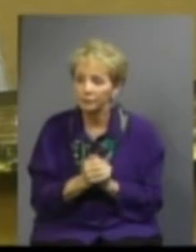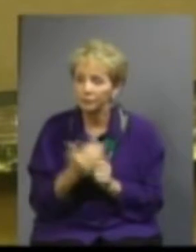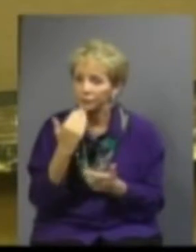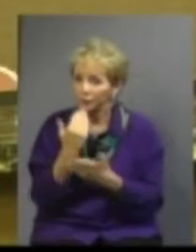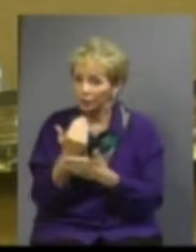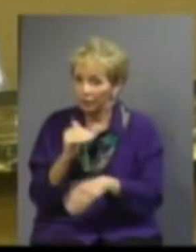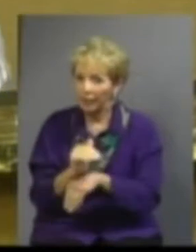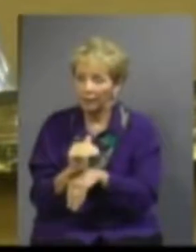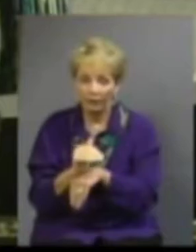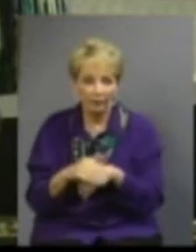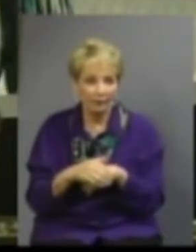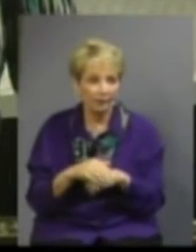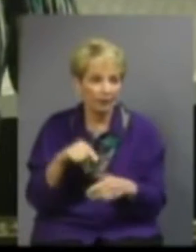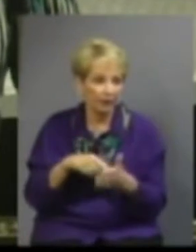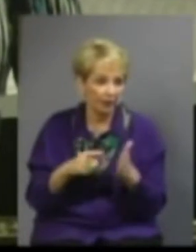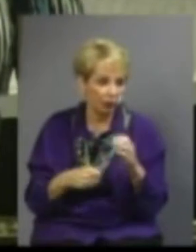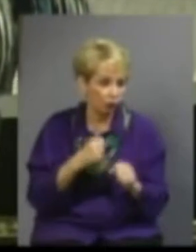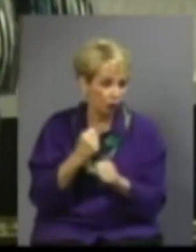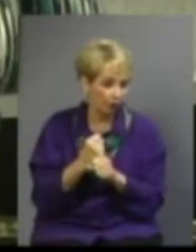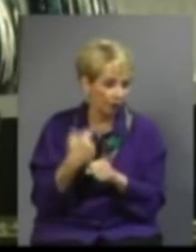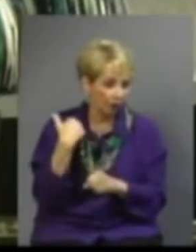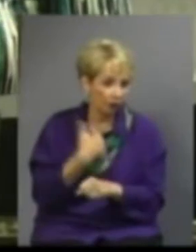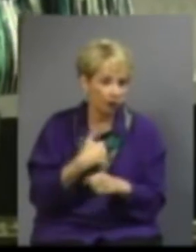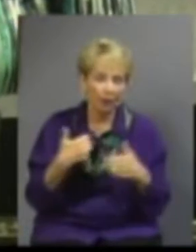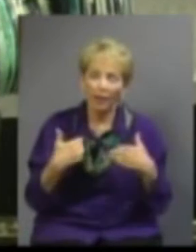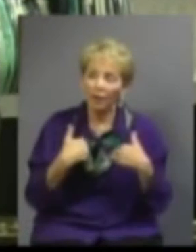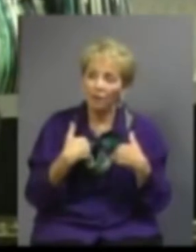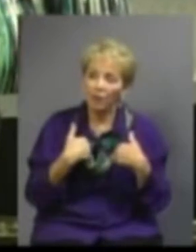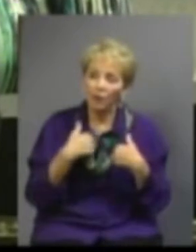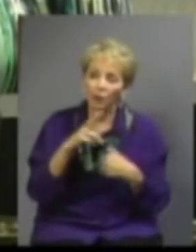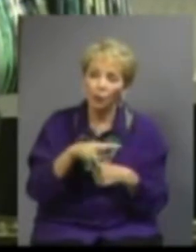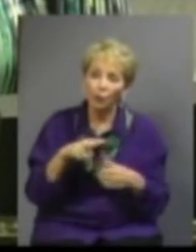evening. This year, we had available